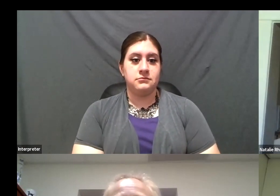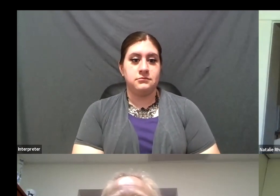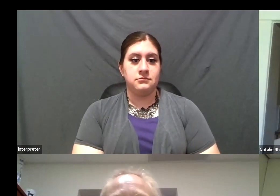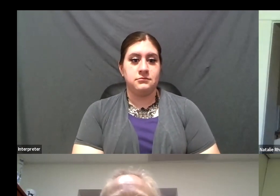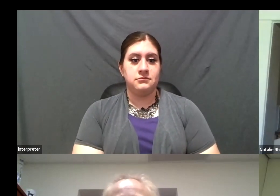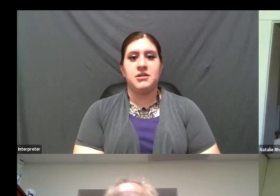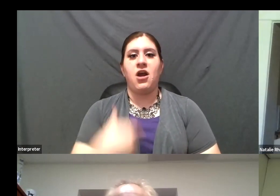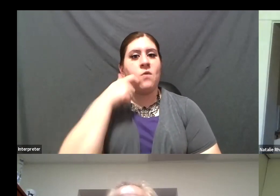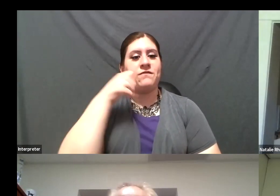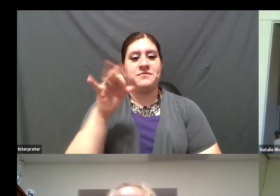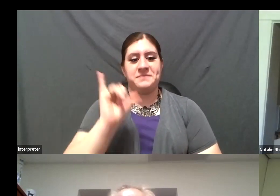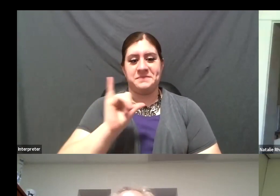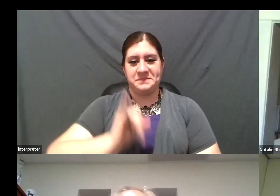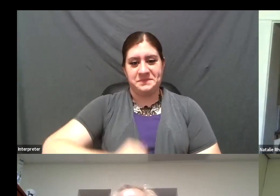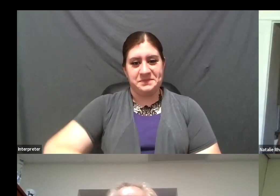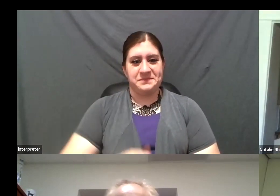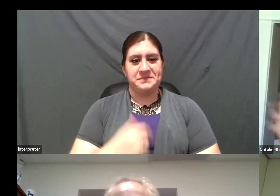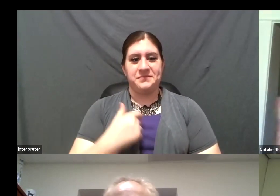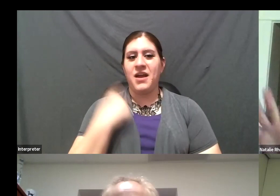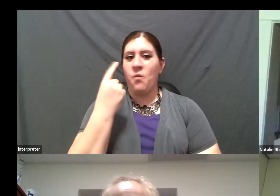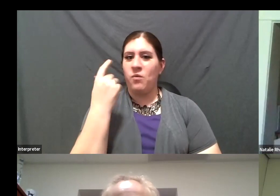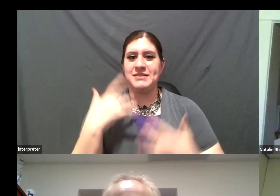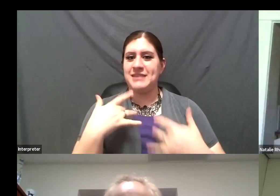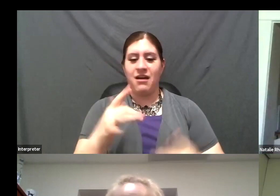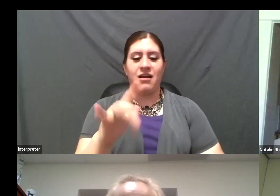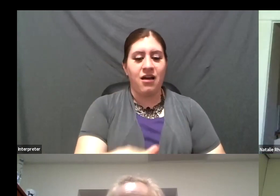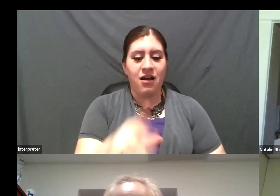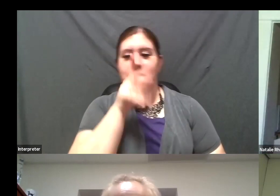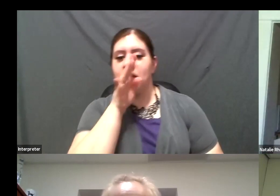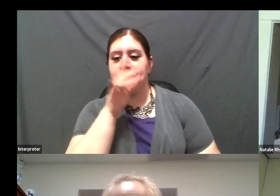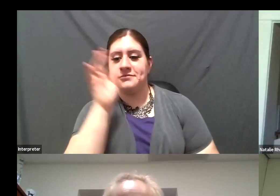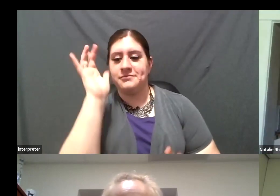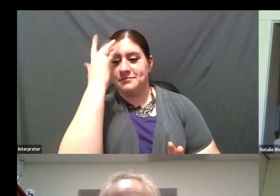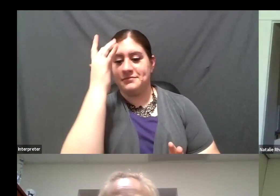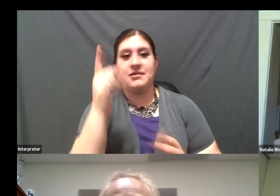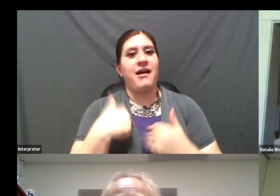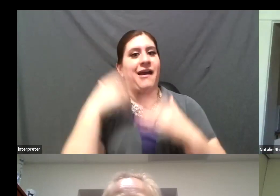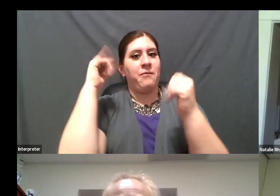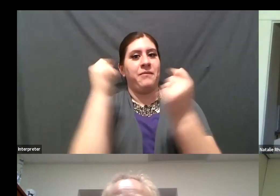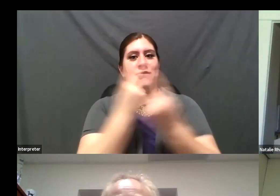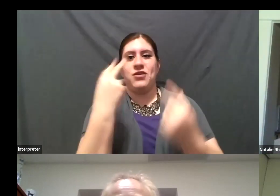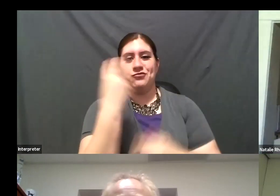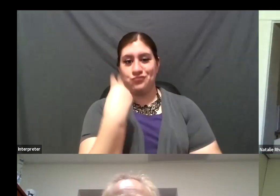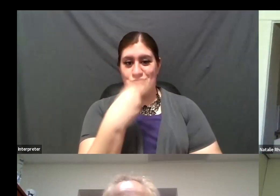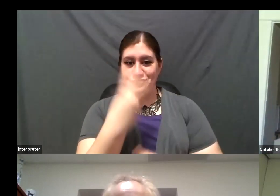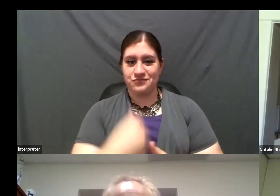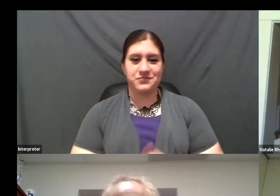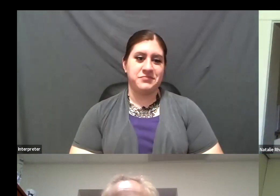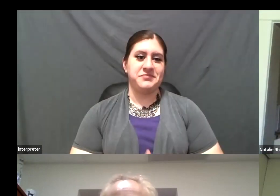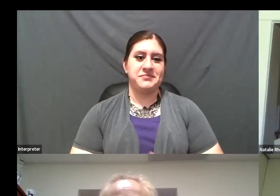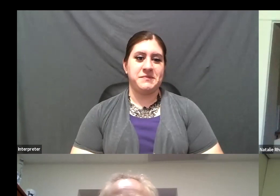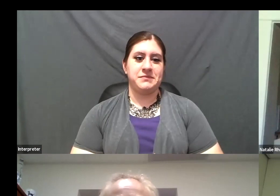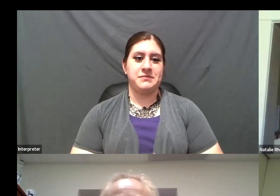I was muted. Turn your mic on. I know, I always do that all the time. I just expect everyone to read my lips.